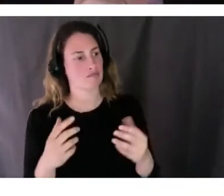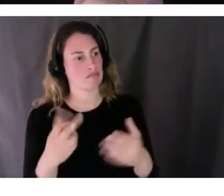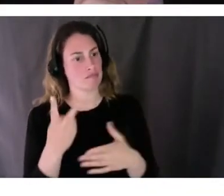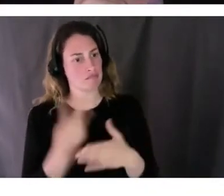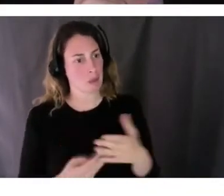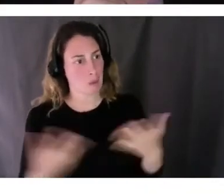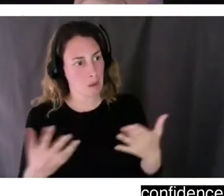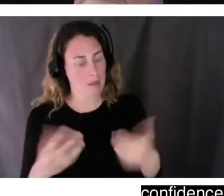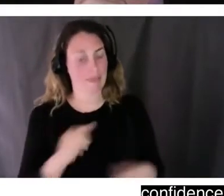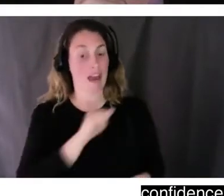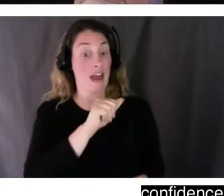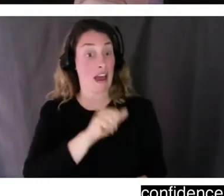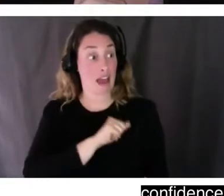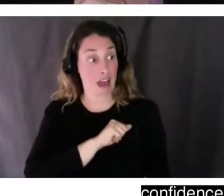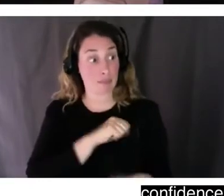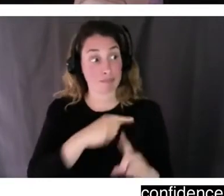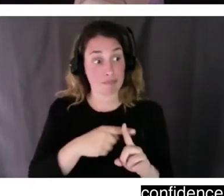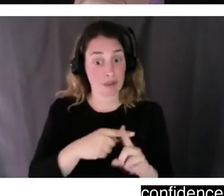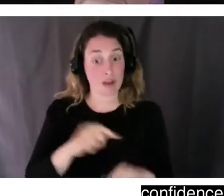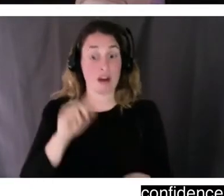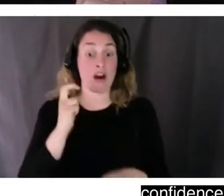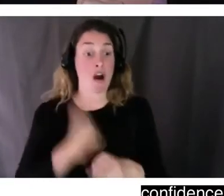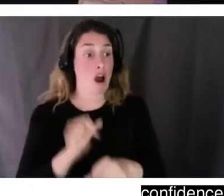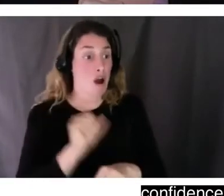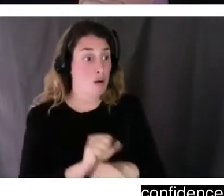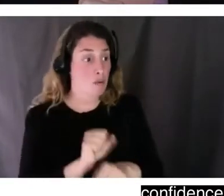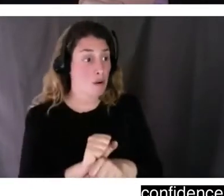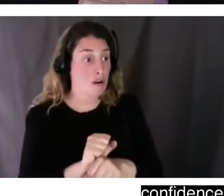attitude, confidence, and